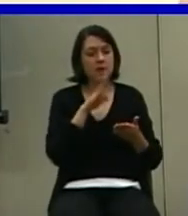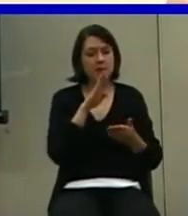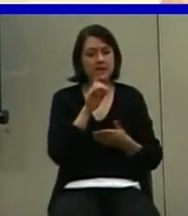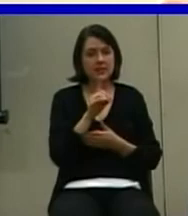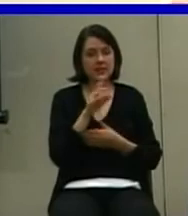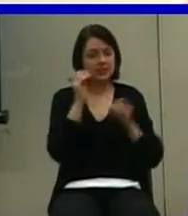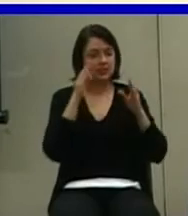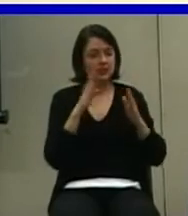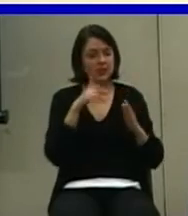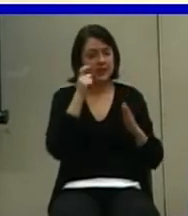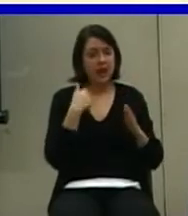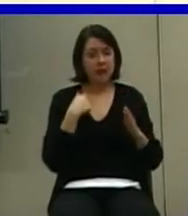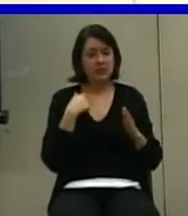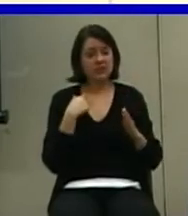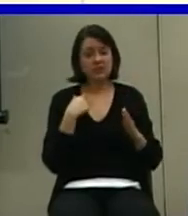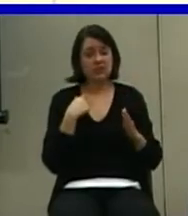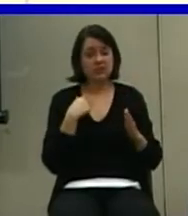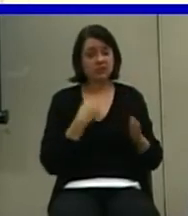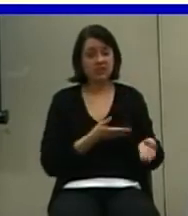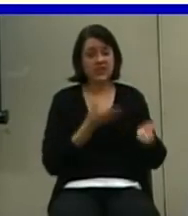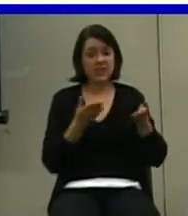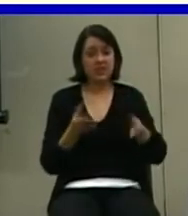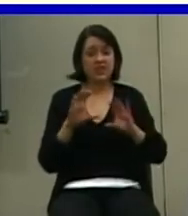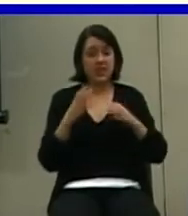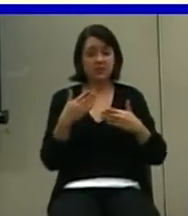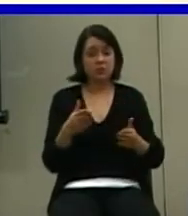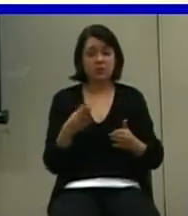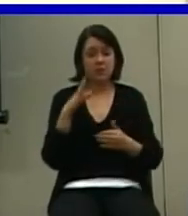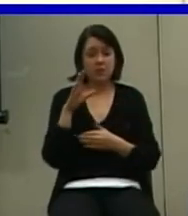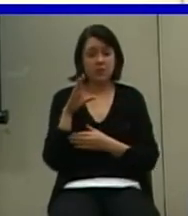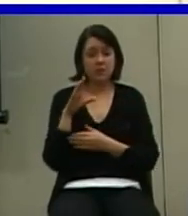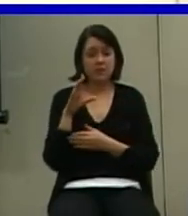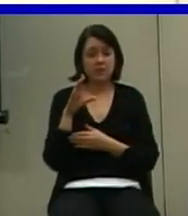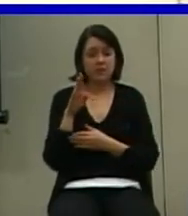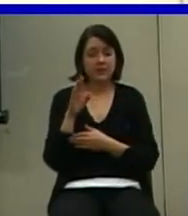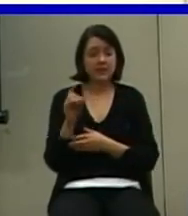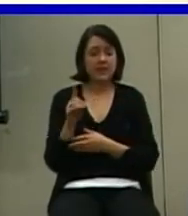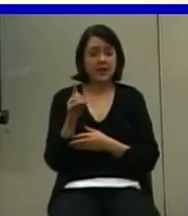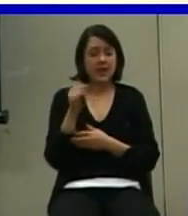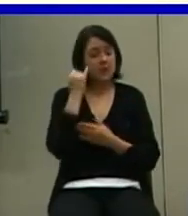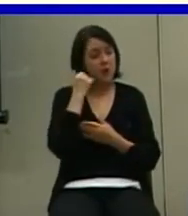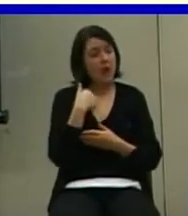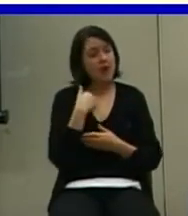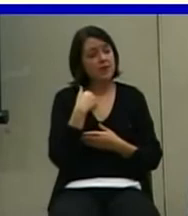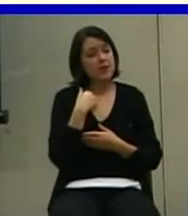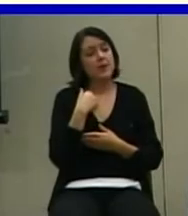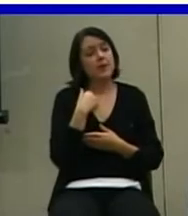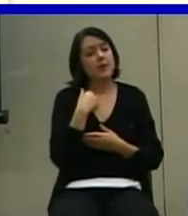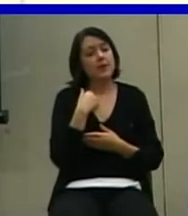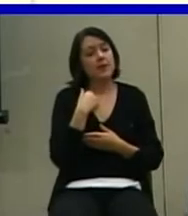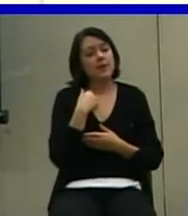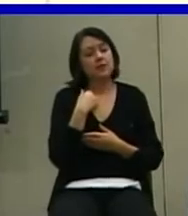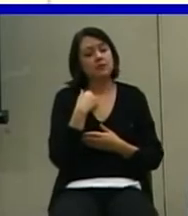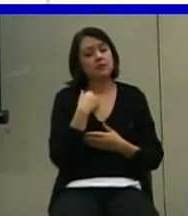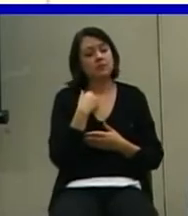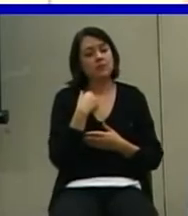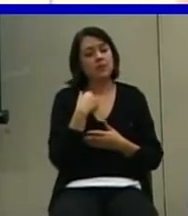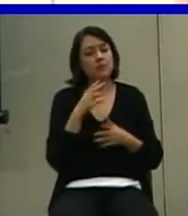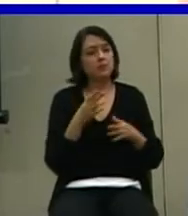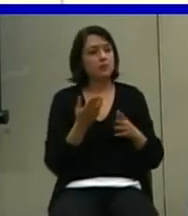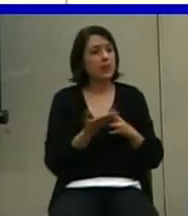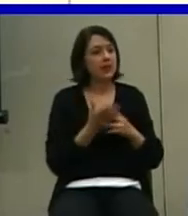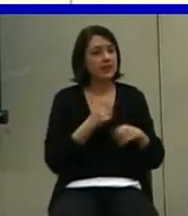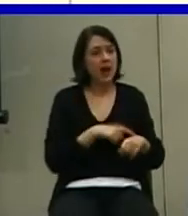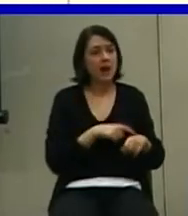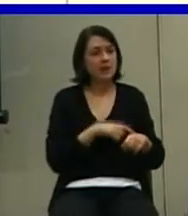room, I learned that if you have downtime where you're trying to figure out what to do next, the kids won't wait. They'll go on